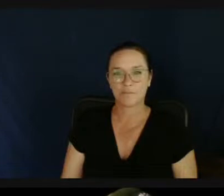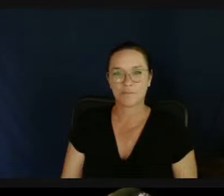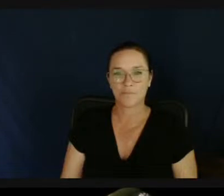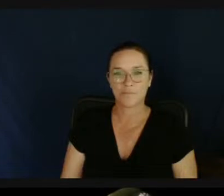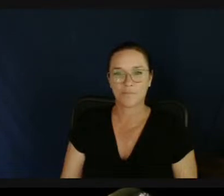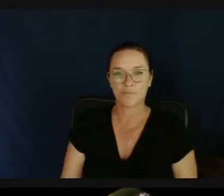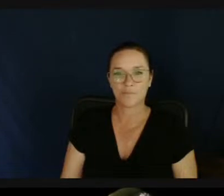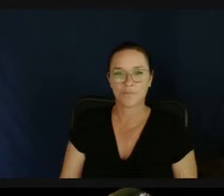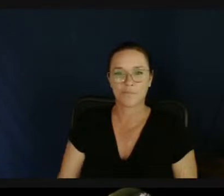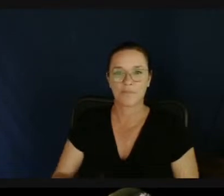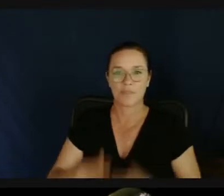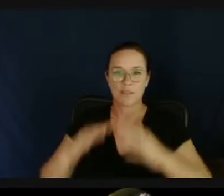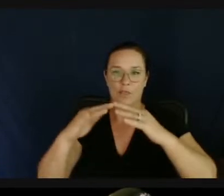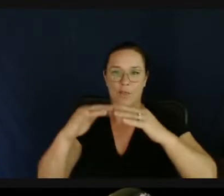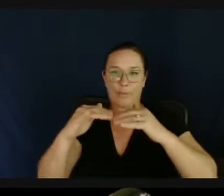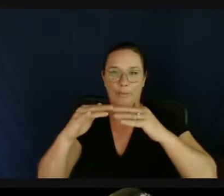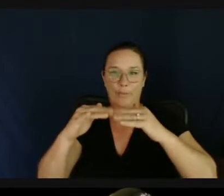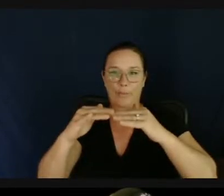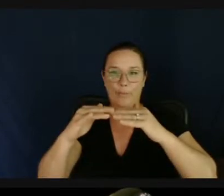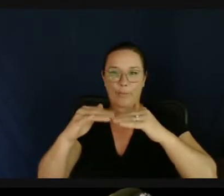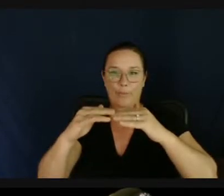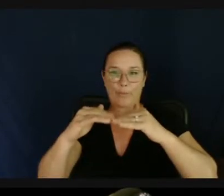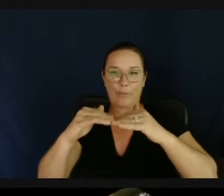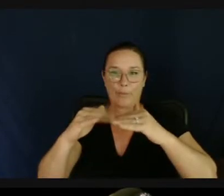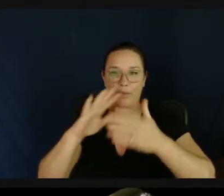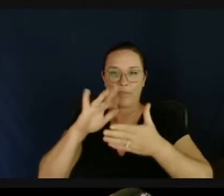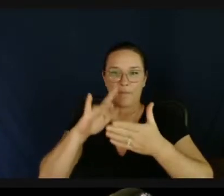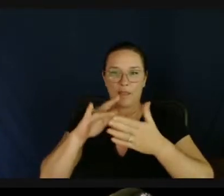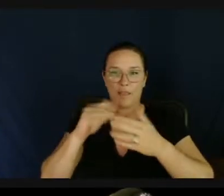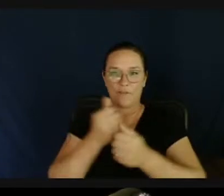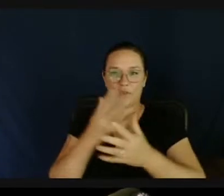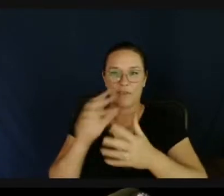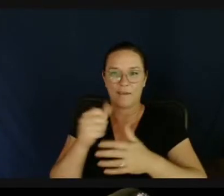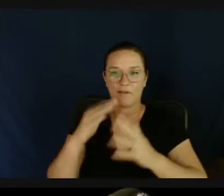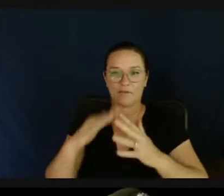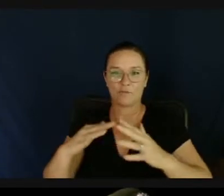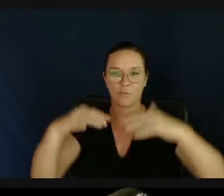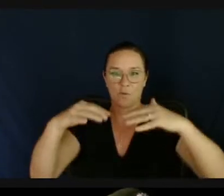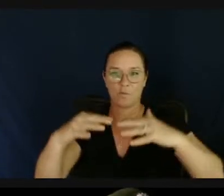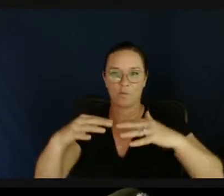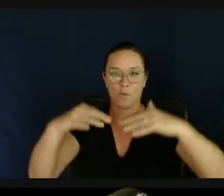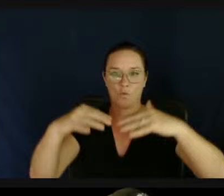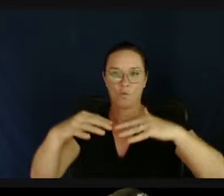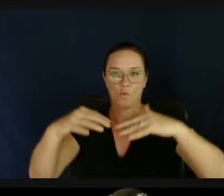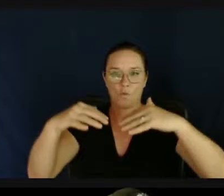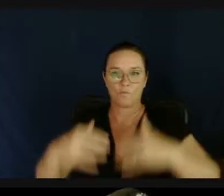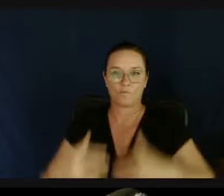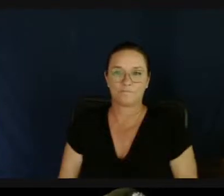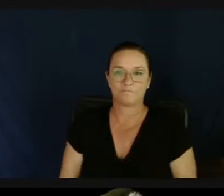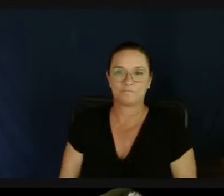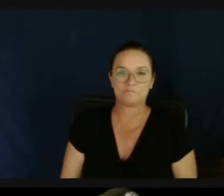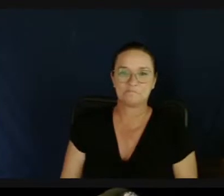the ground is dropping in right there almost, right? With everything rising around it. Kind of trippy.